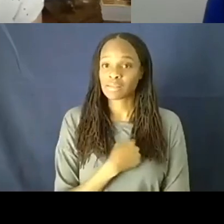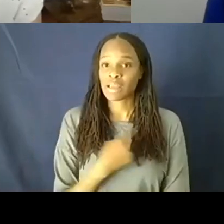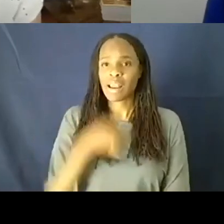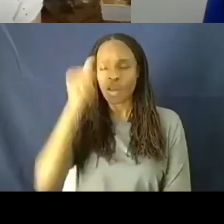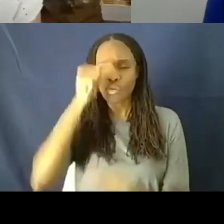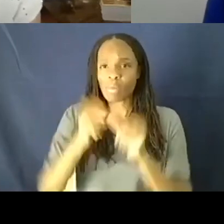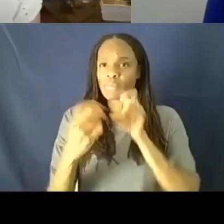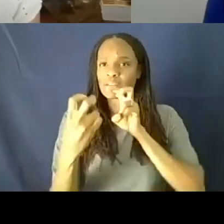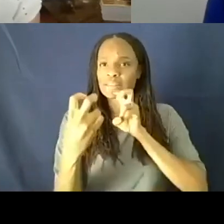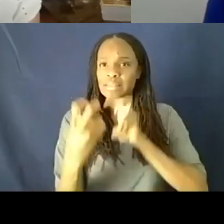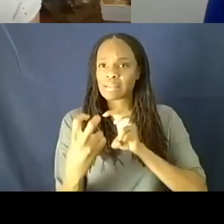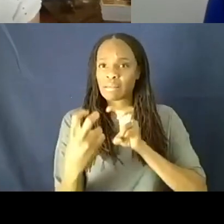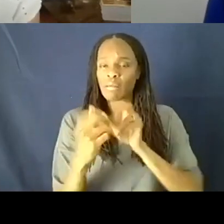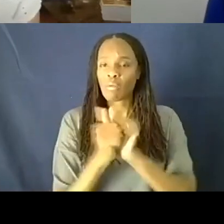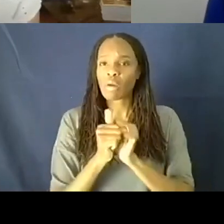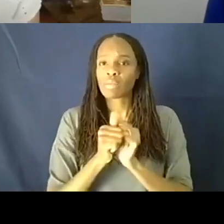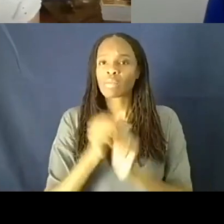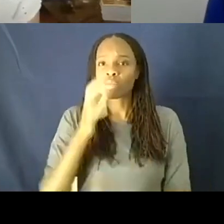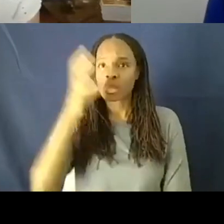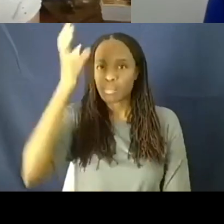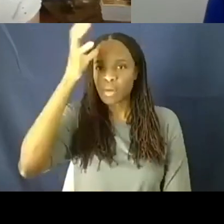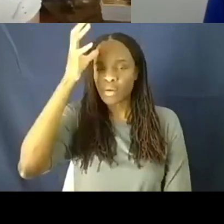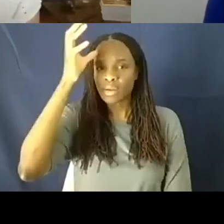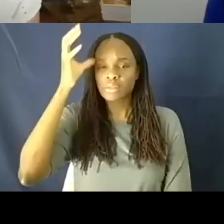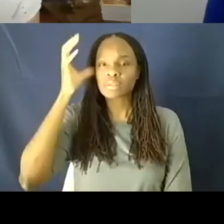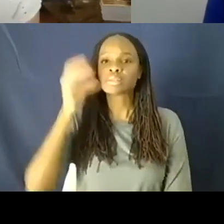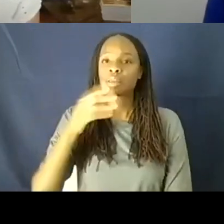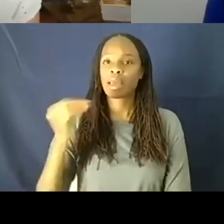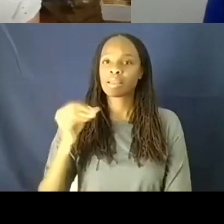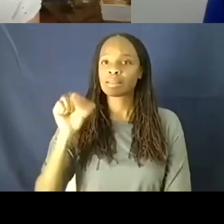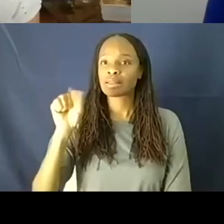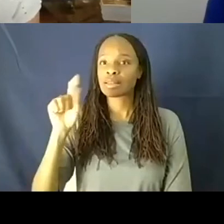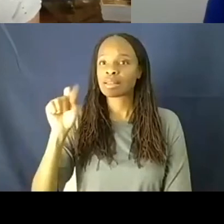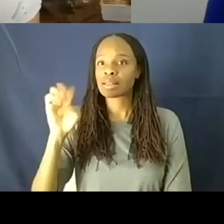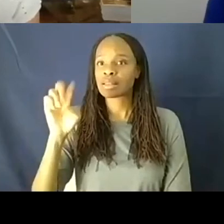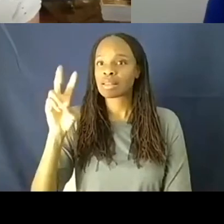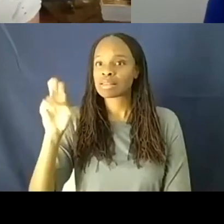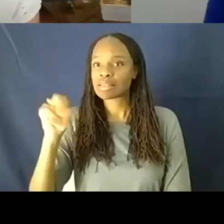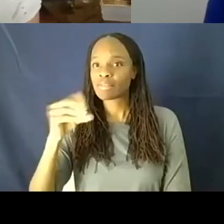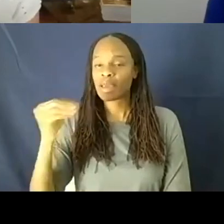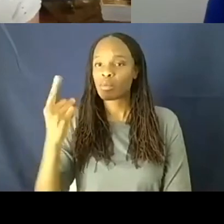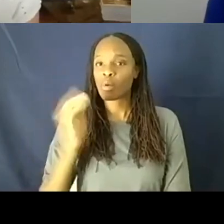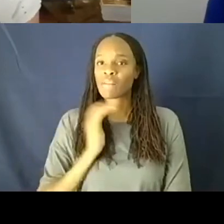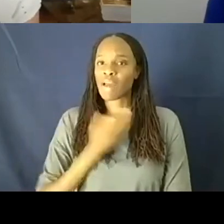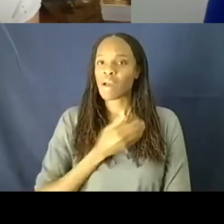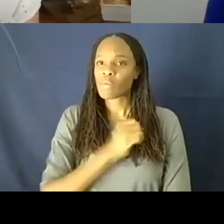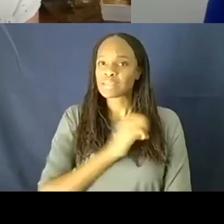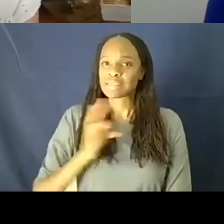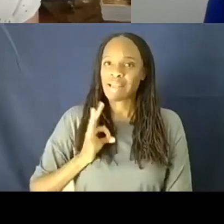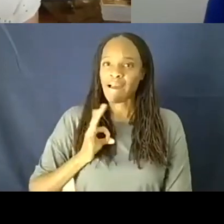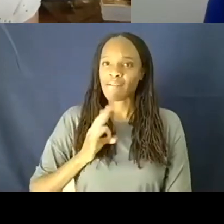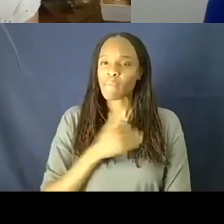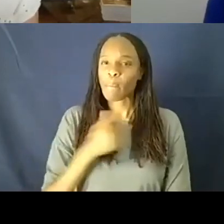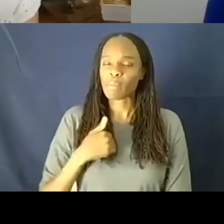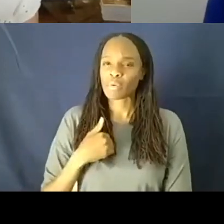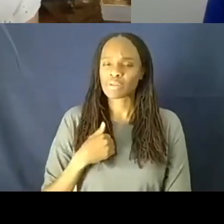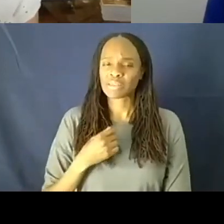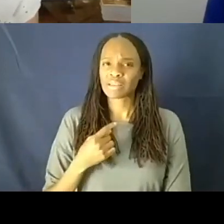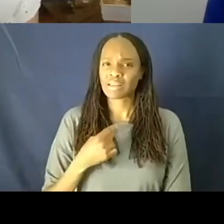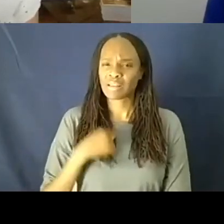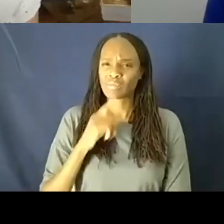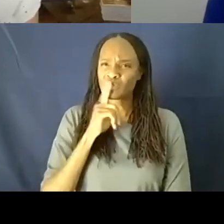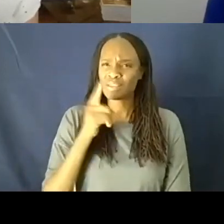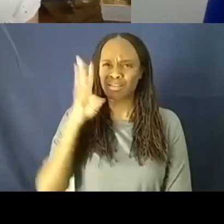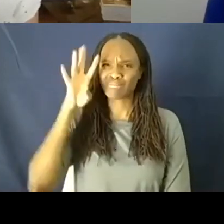Stephen and one of our staff members, and trying to understand the situation. Really boggled that the school